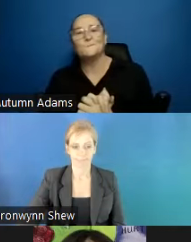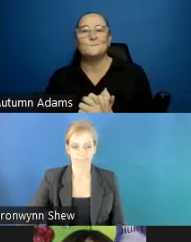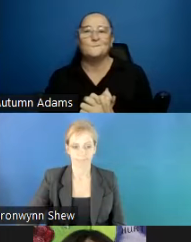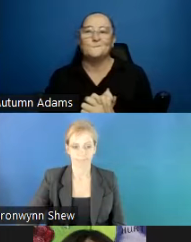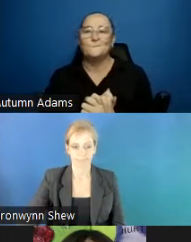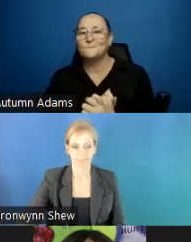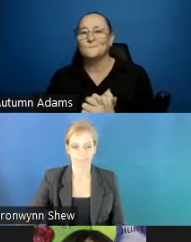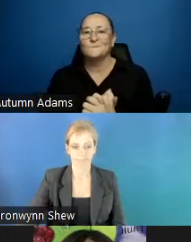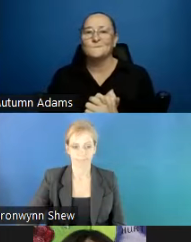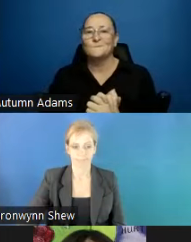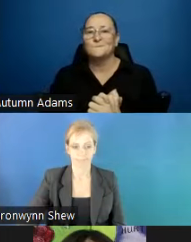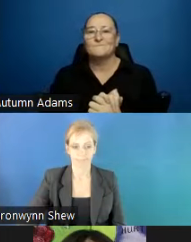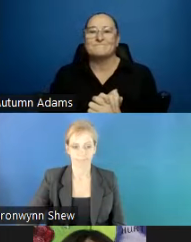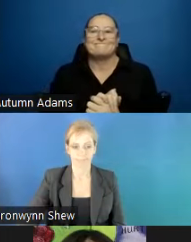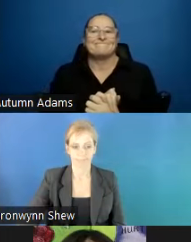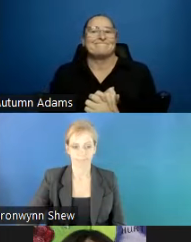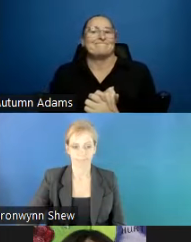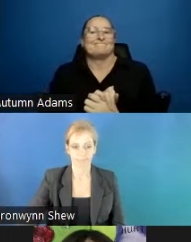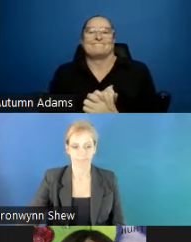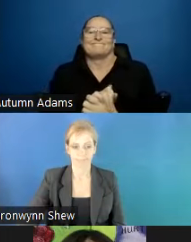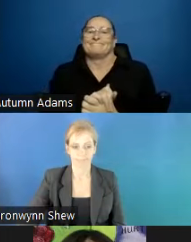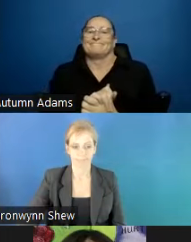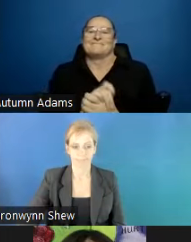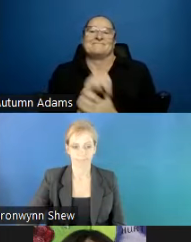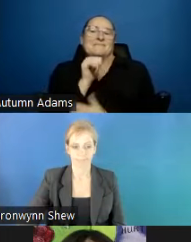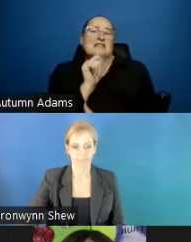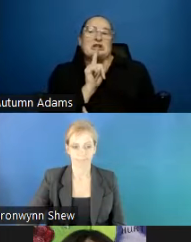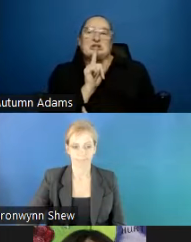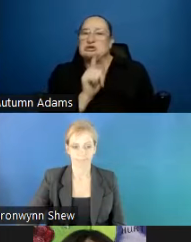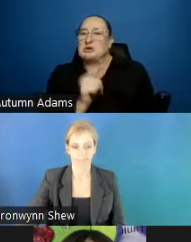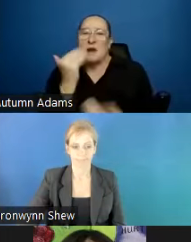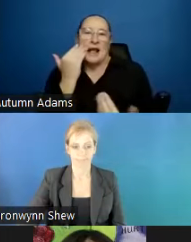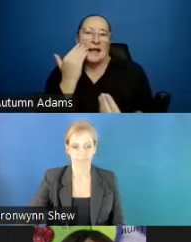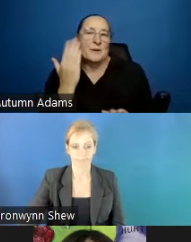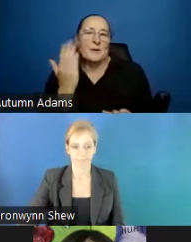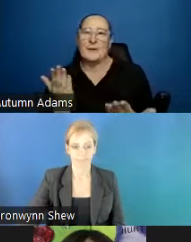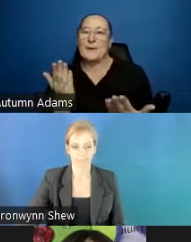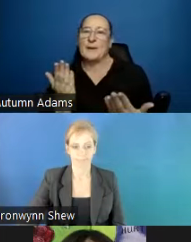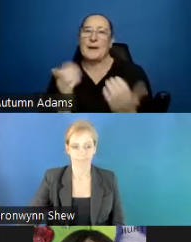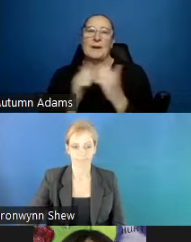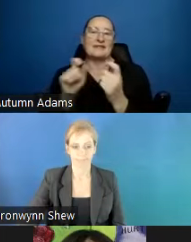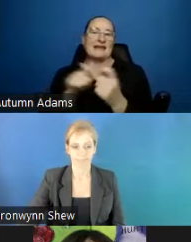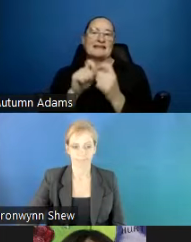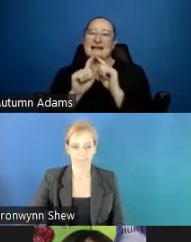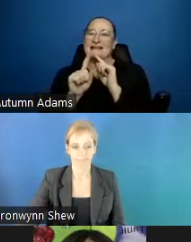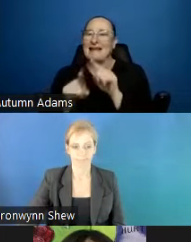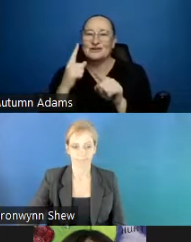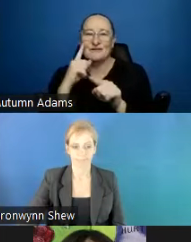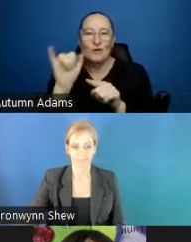sure. I don't know if that, I would say it's pretty low comparatively.